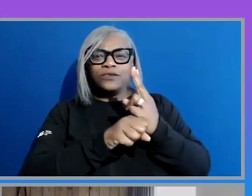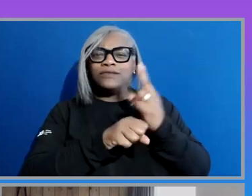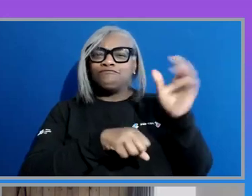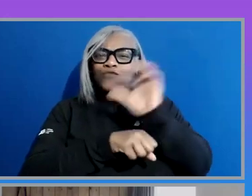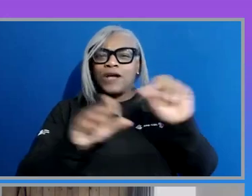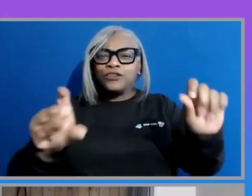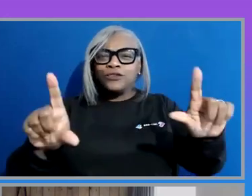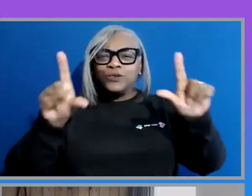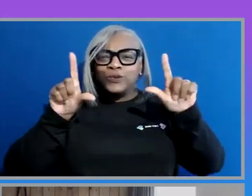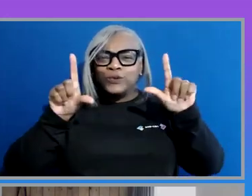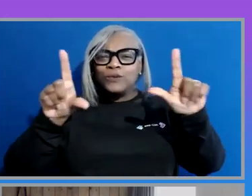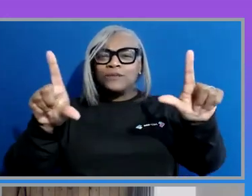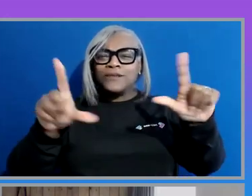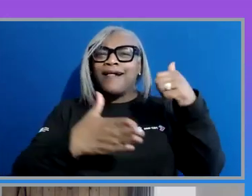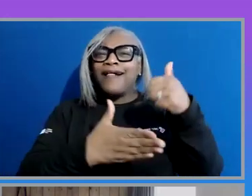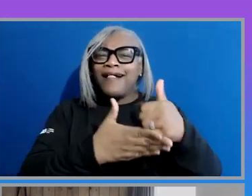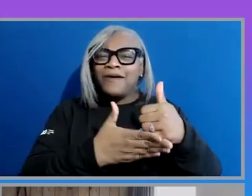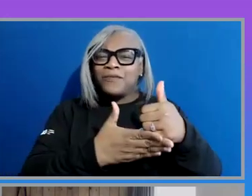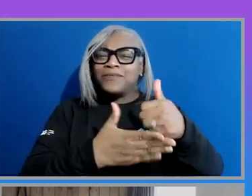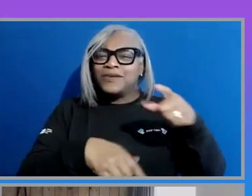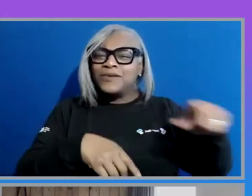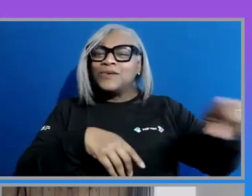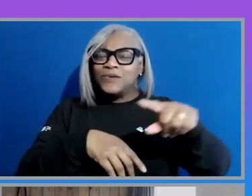might enjoy browser zoom just in general.